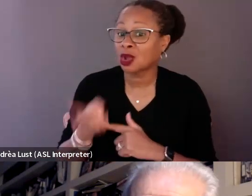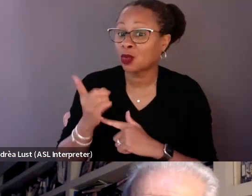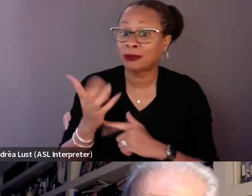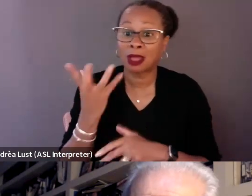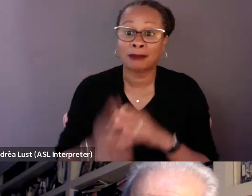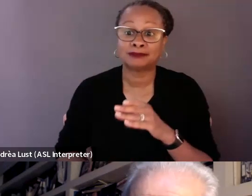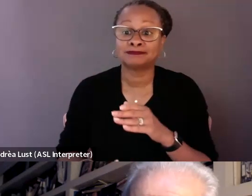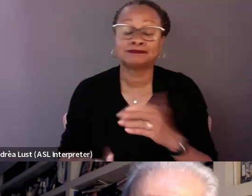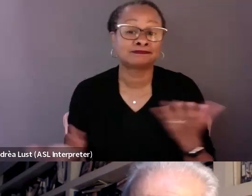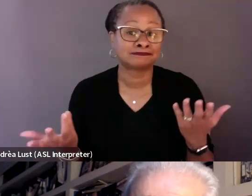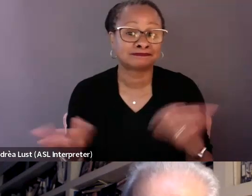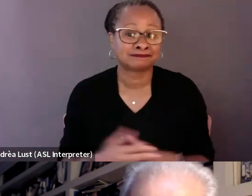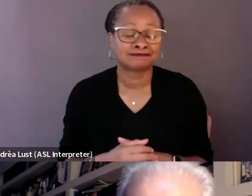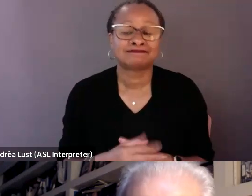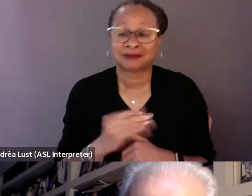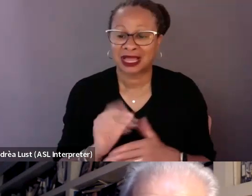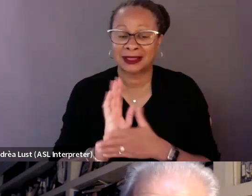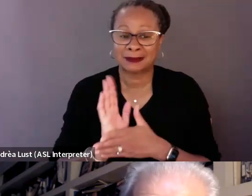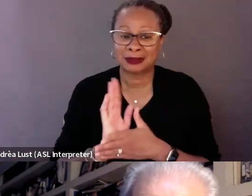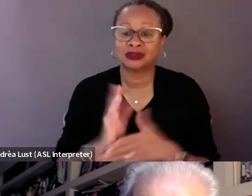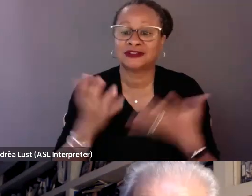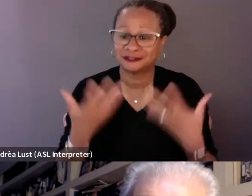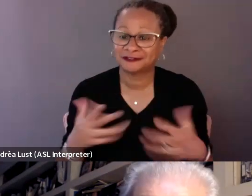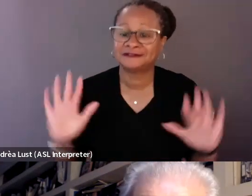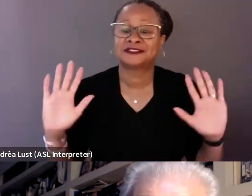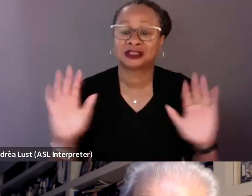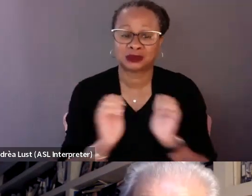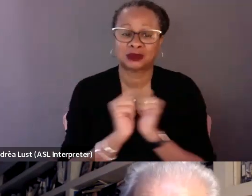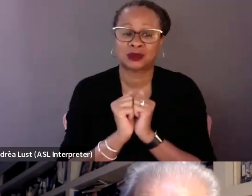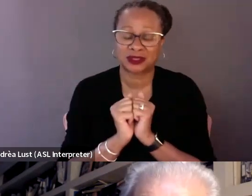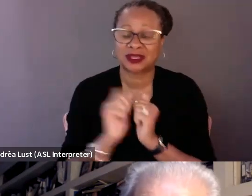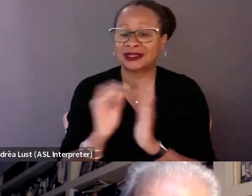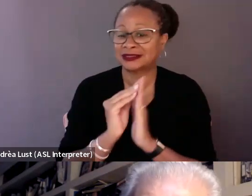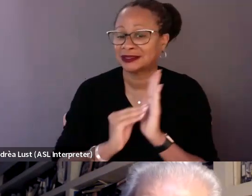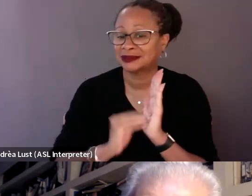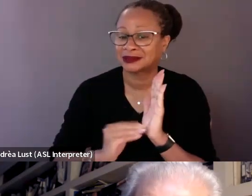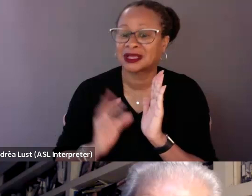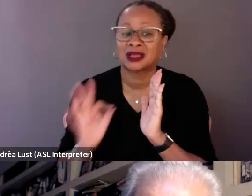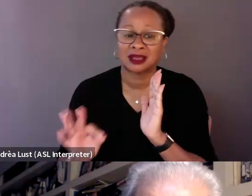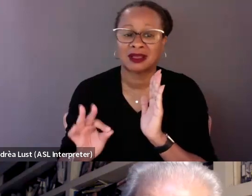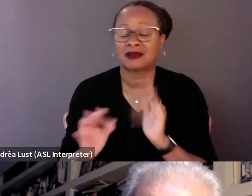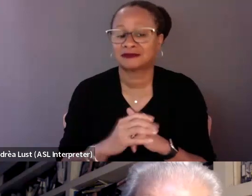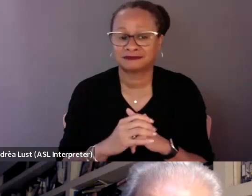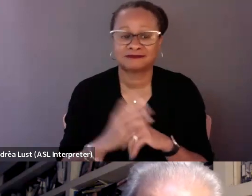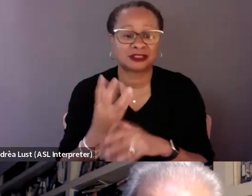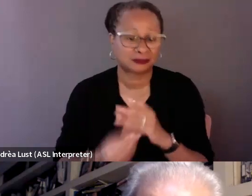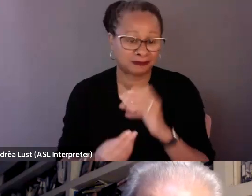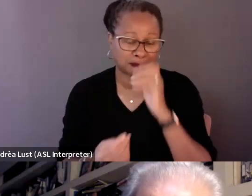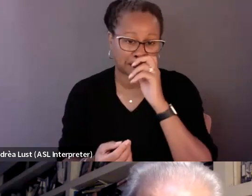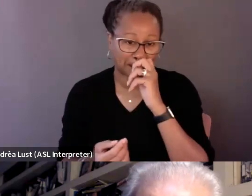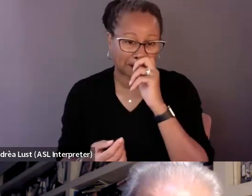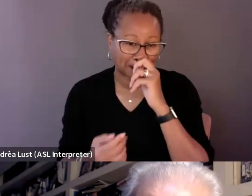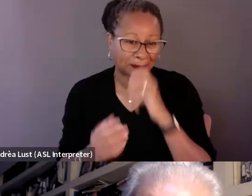disappeared and the movie finished with the darkness of the violence, with